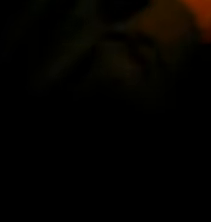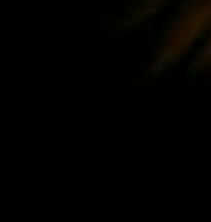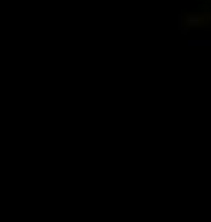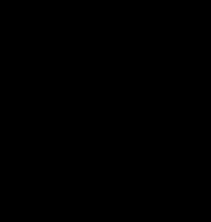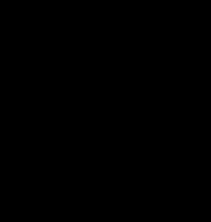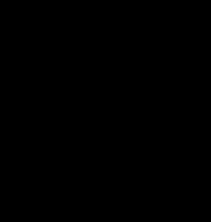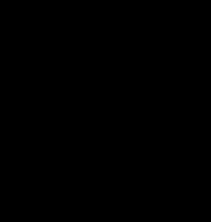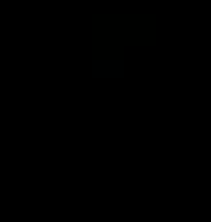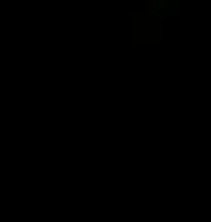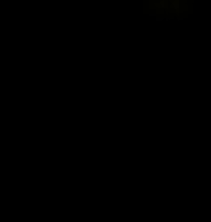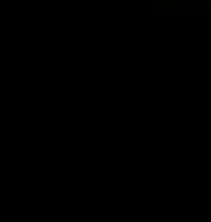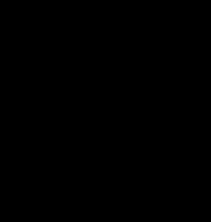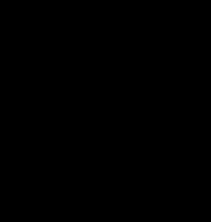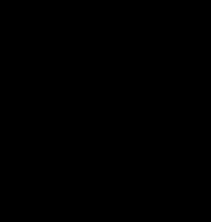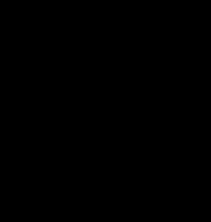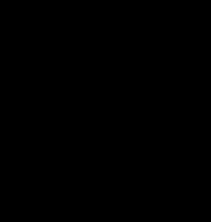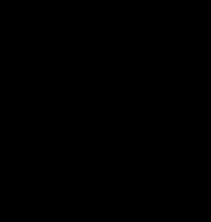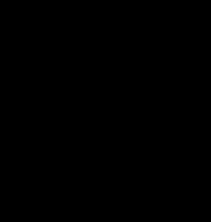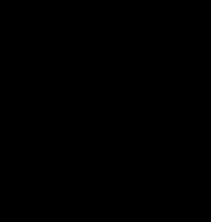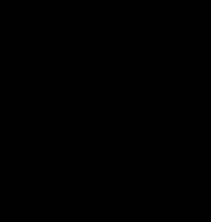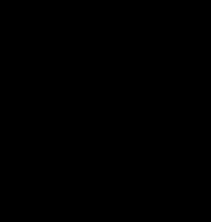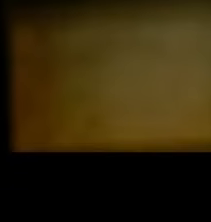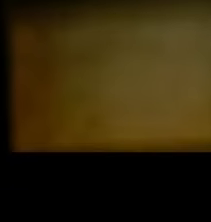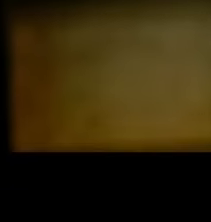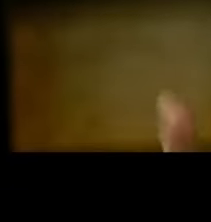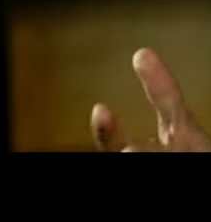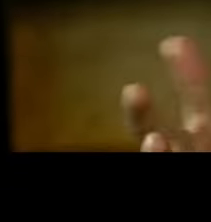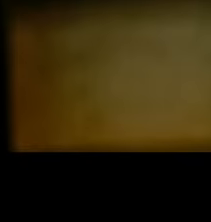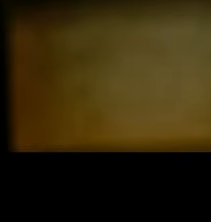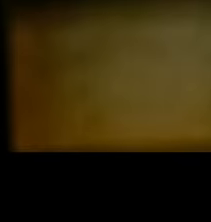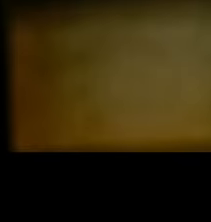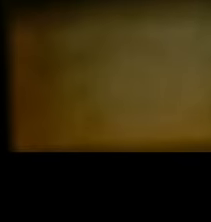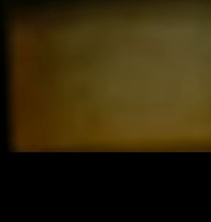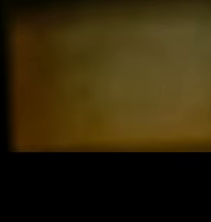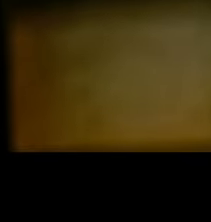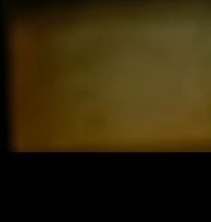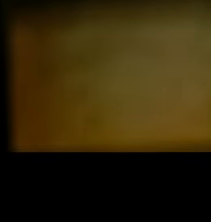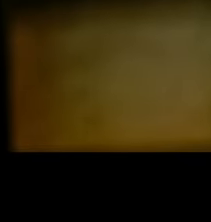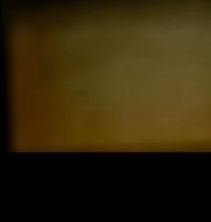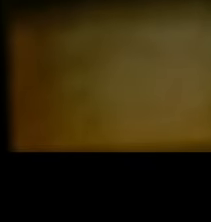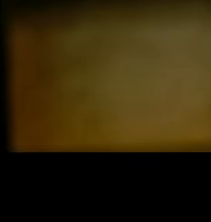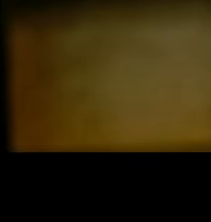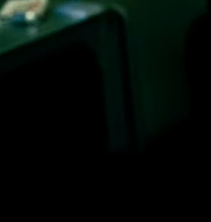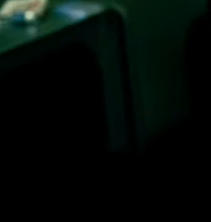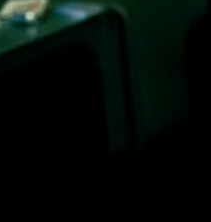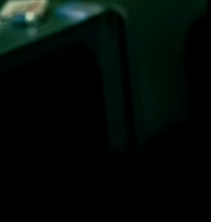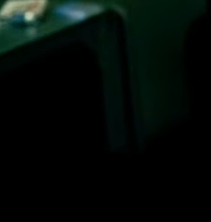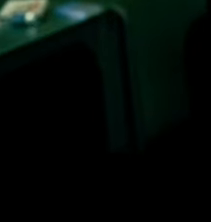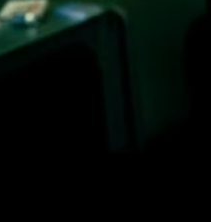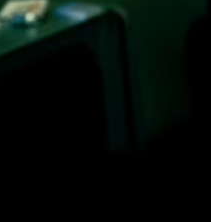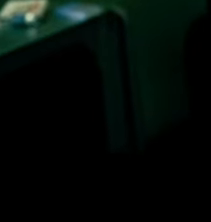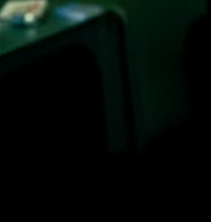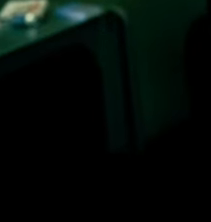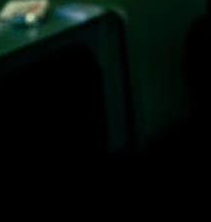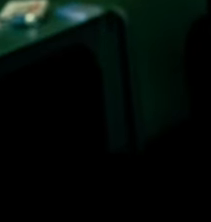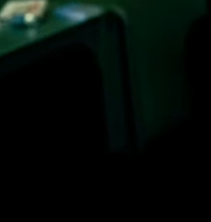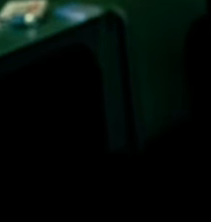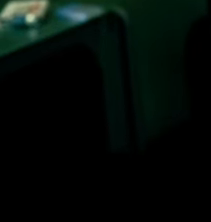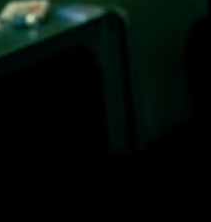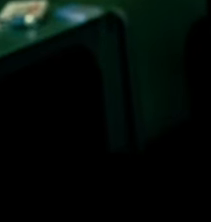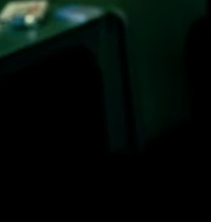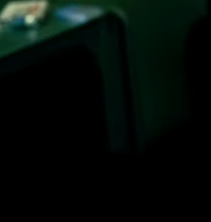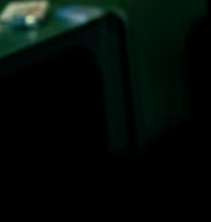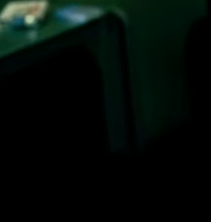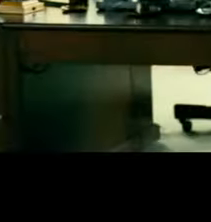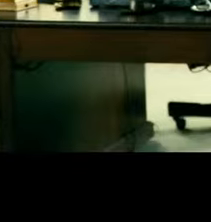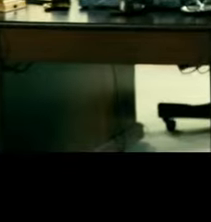world. It's not about the book. It's about the ideas. I'm not the judge of who should or should not have information. Do you expend resources trying to find the name